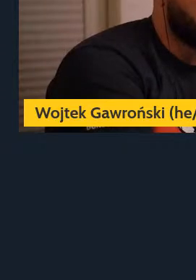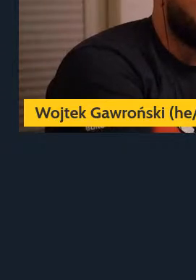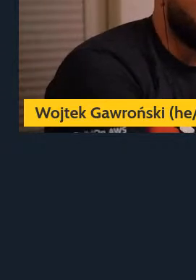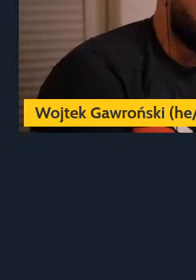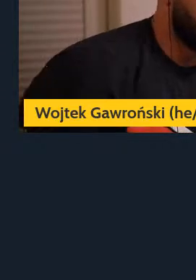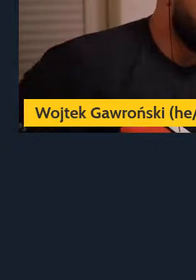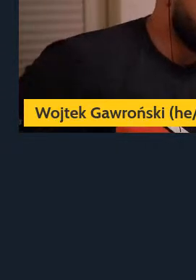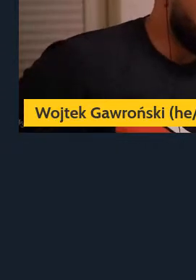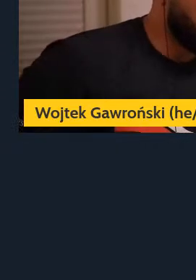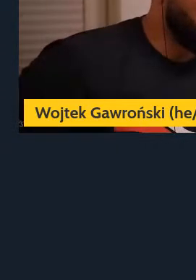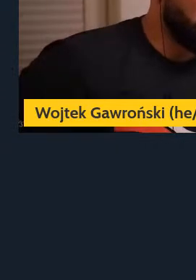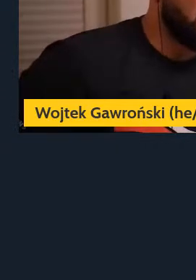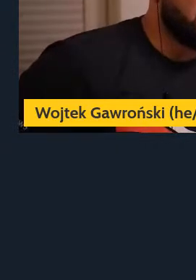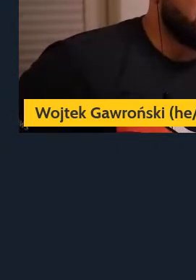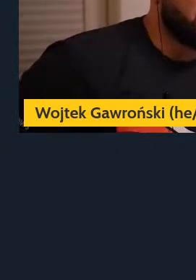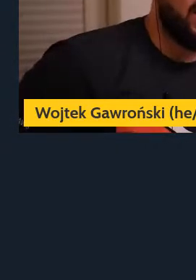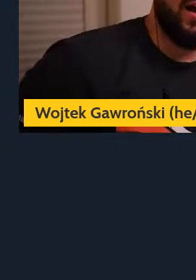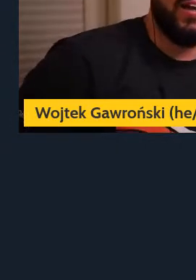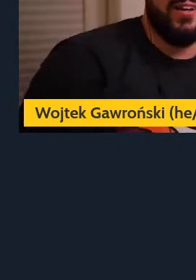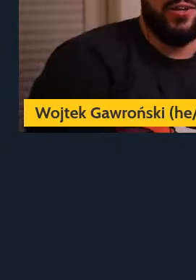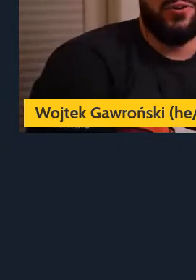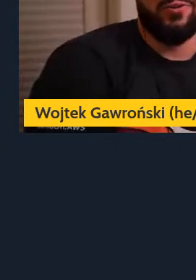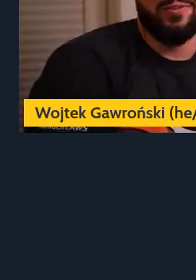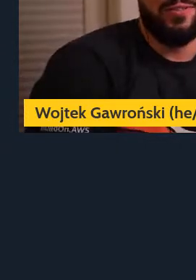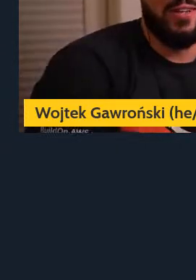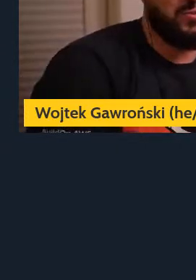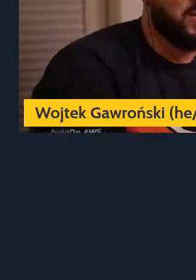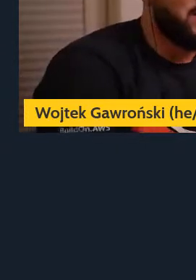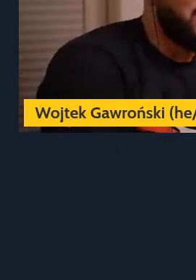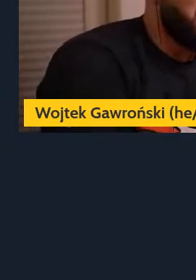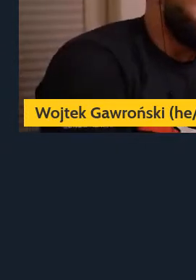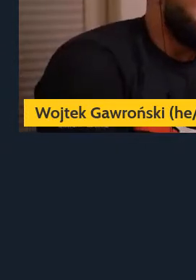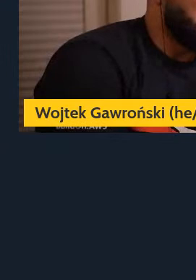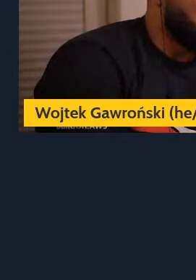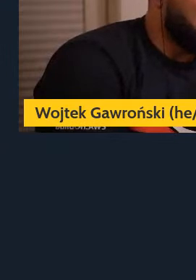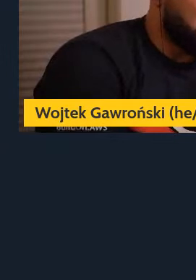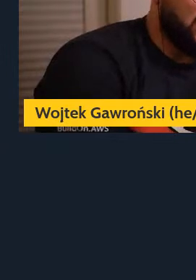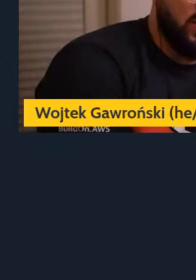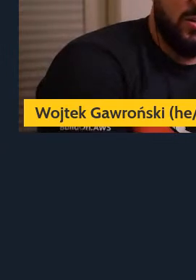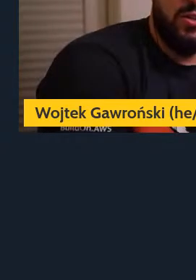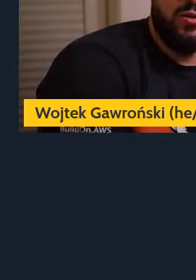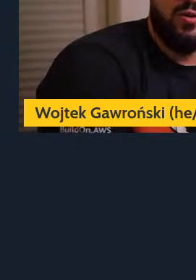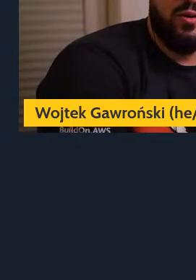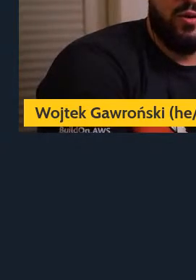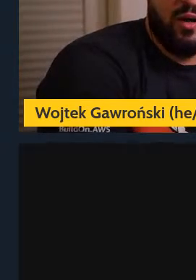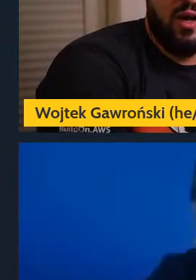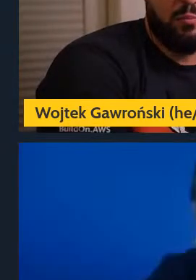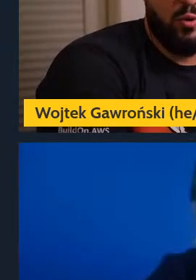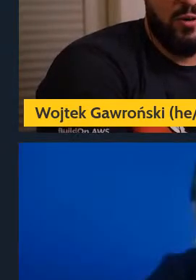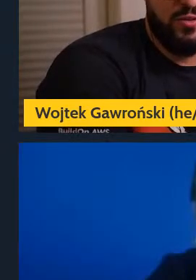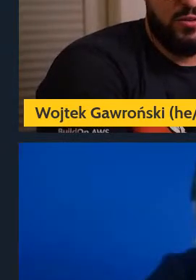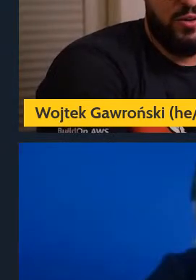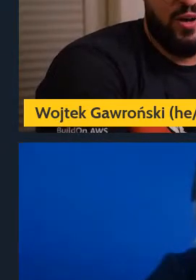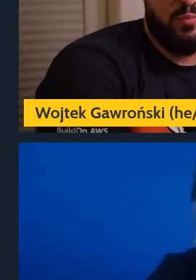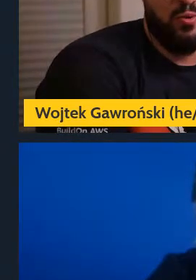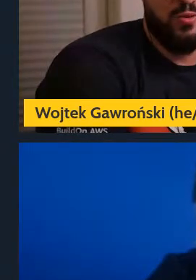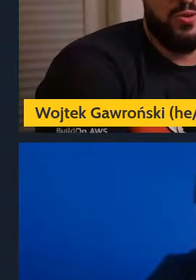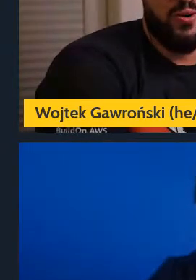Yes. I can see you and I can hear you. That's great. I hope I didn't. Cool. I